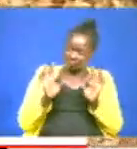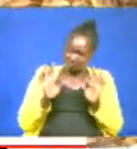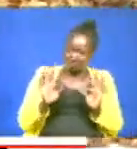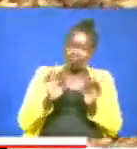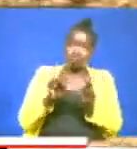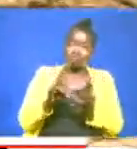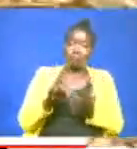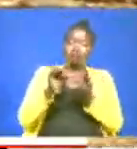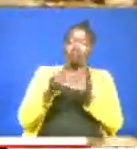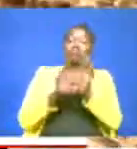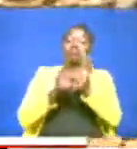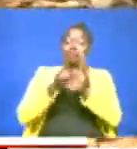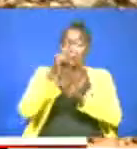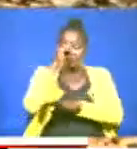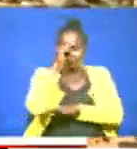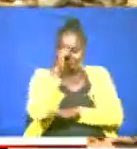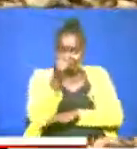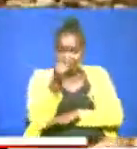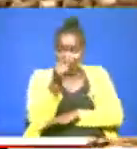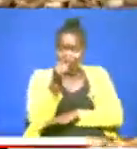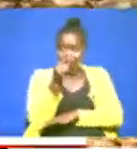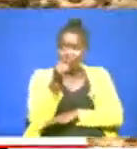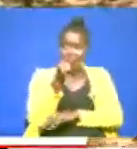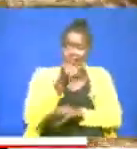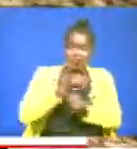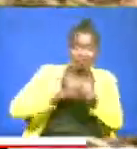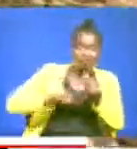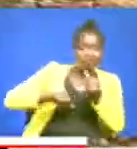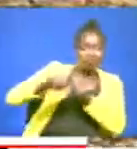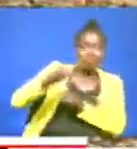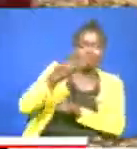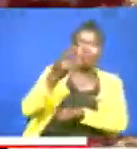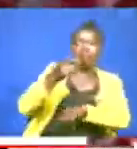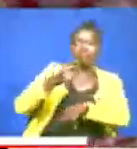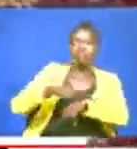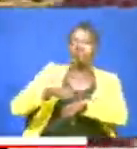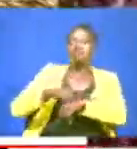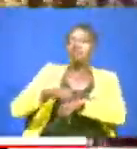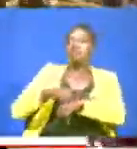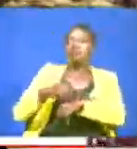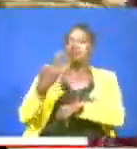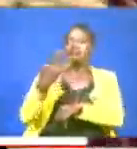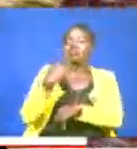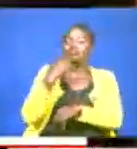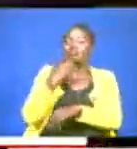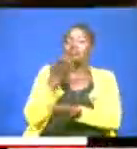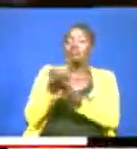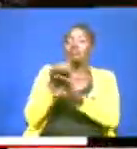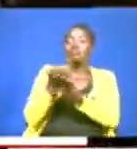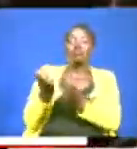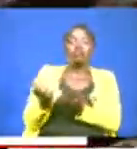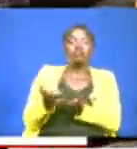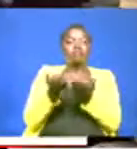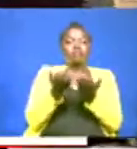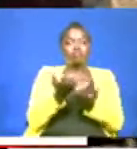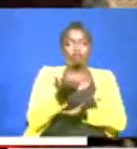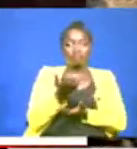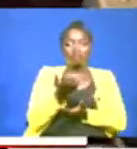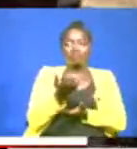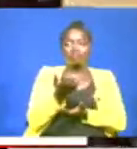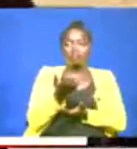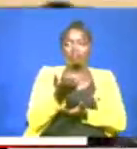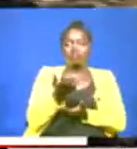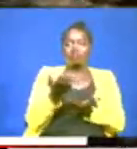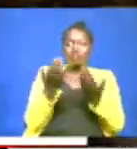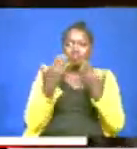to show honor one has to go around it four times holding four white stones. At the completion